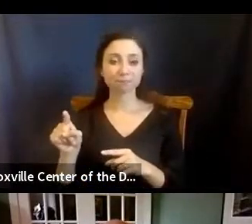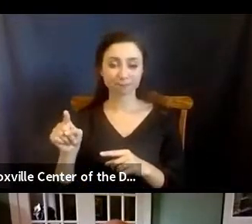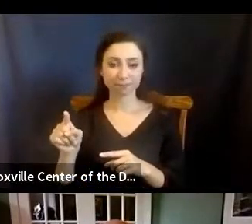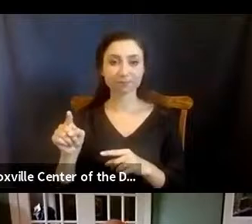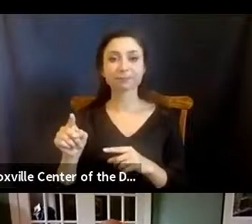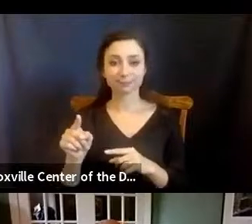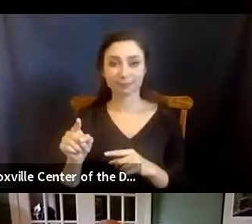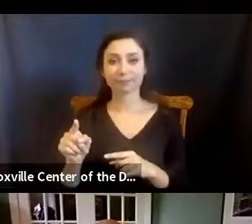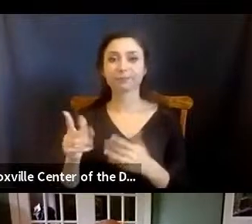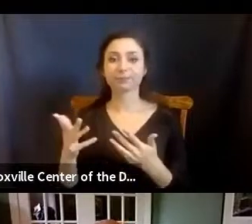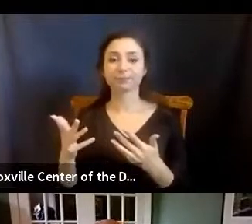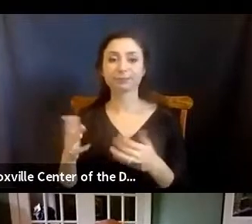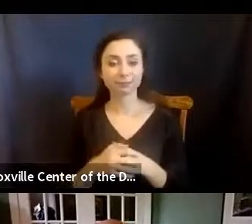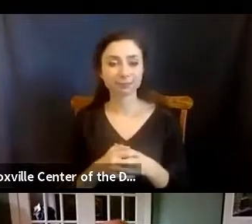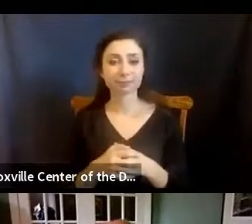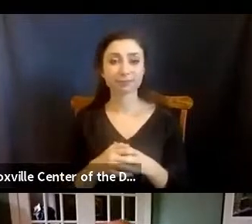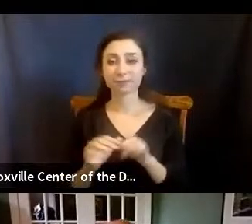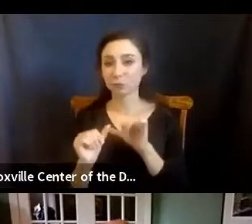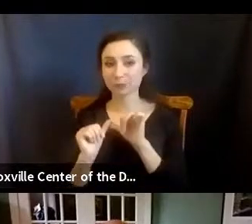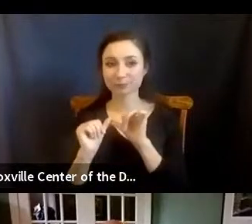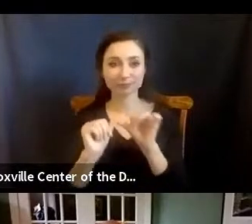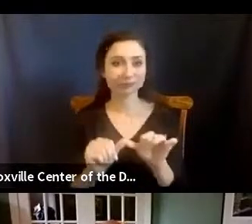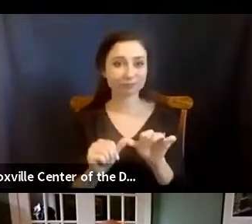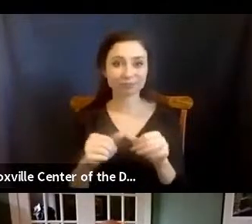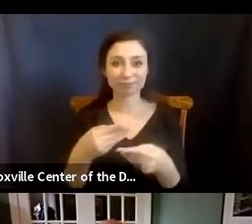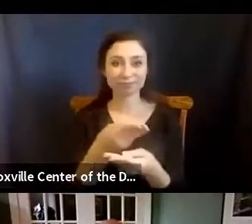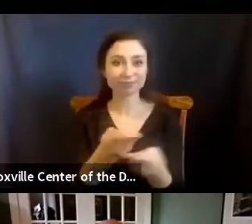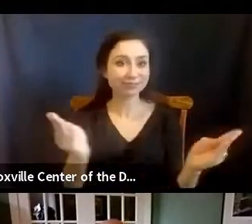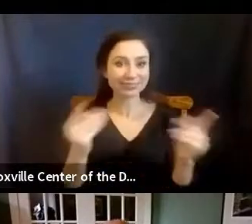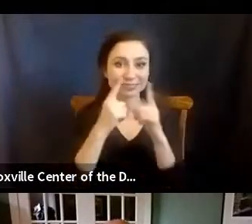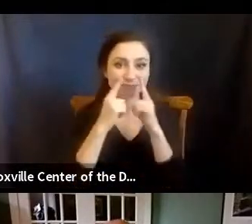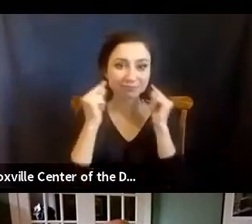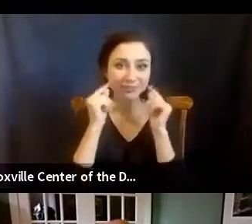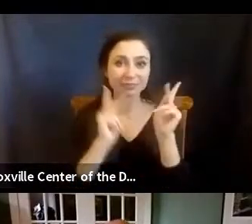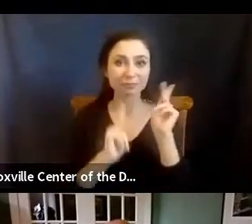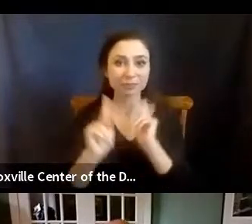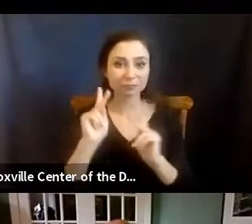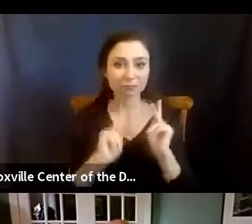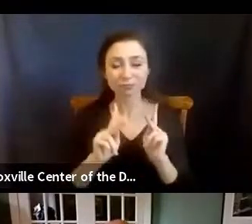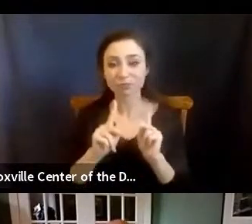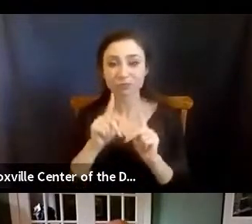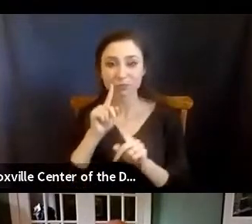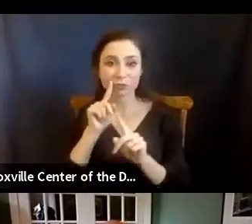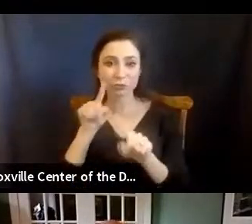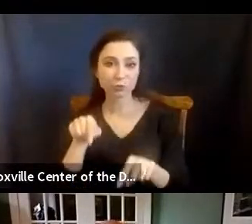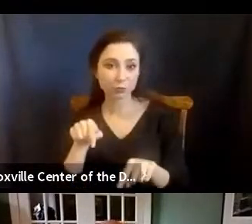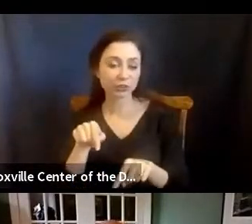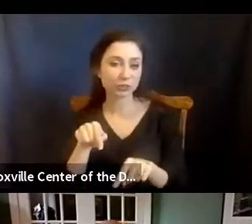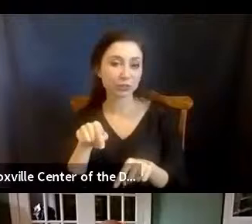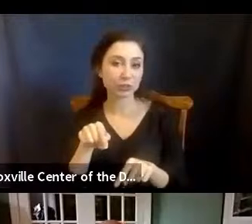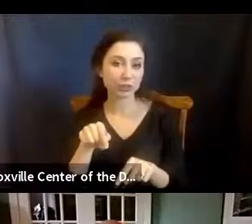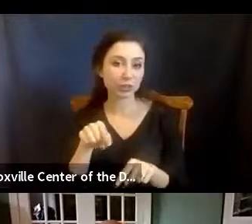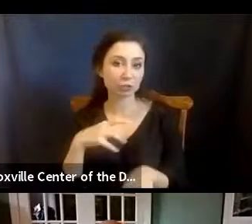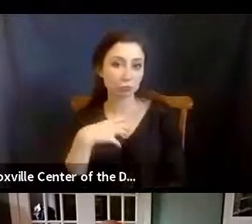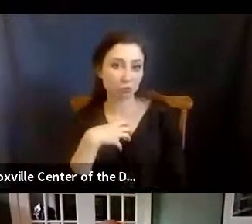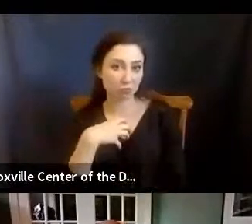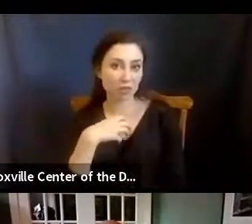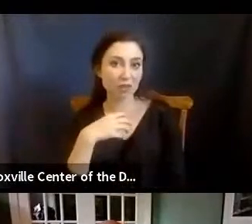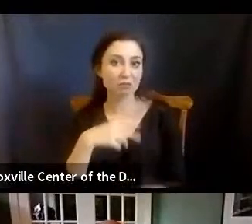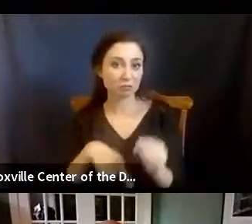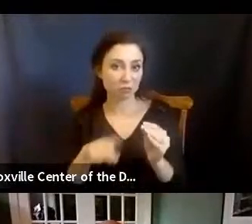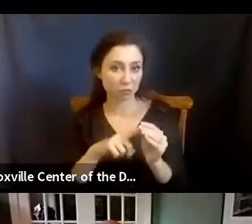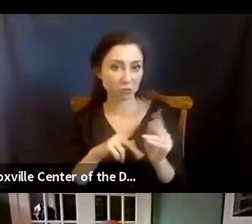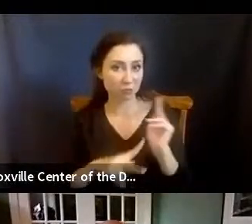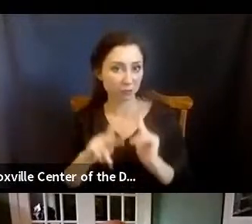So we continue to hand out masks. We continue to respond to complaints about people not